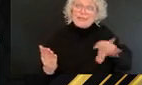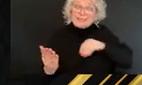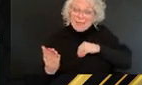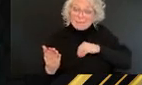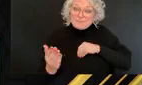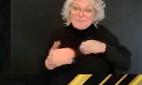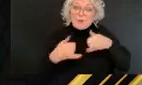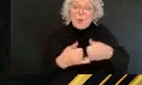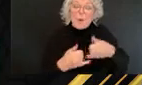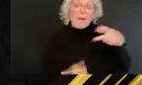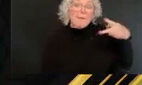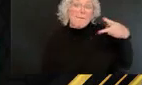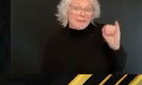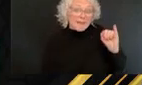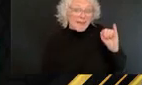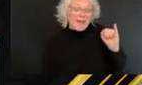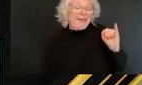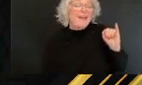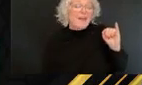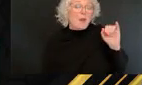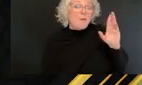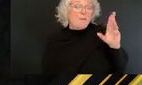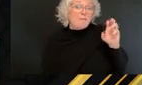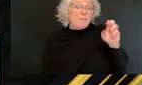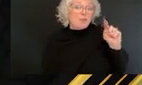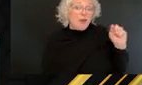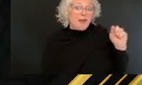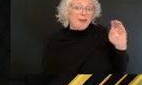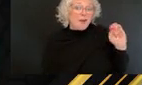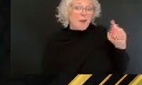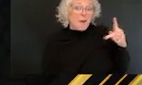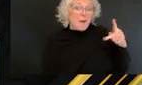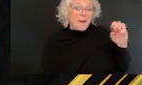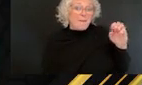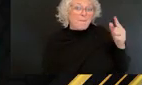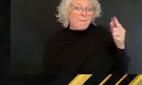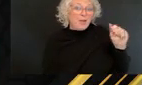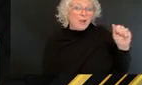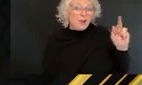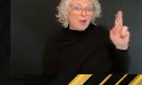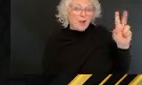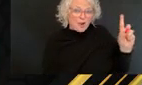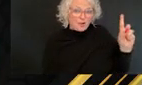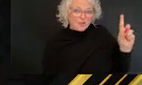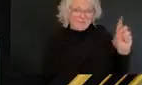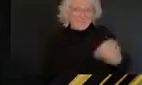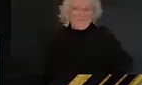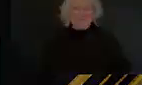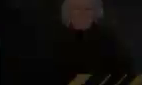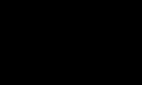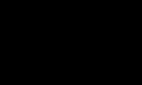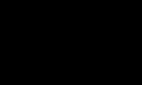accept the award is Principal Investigator Brett Oppegard.